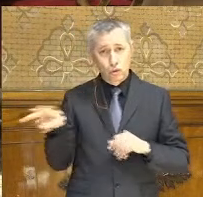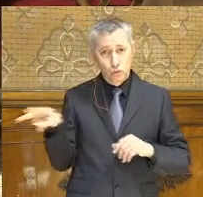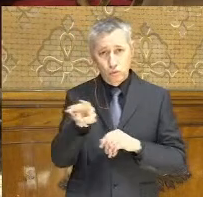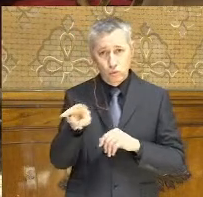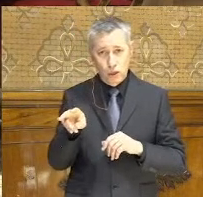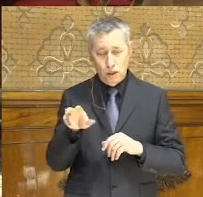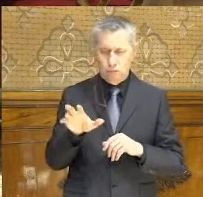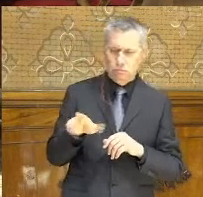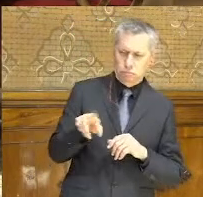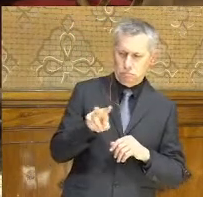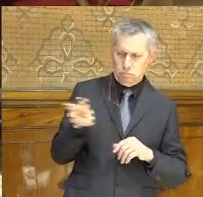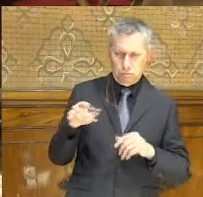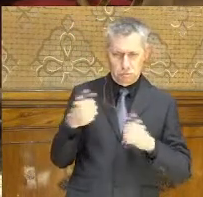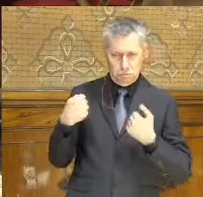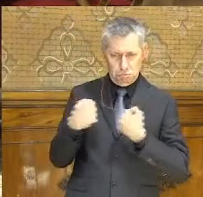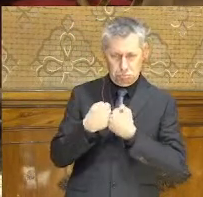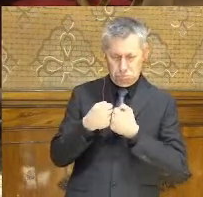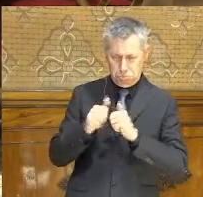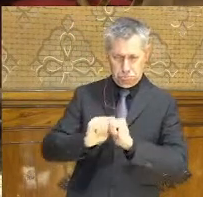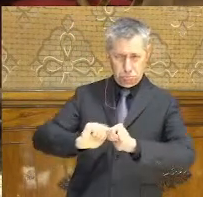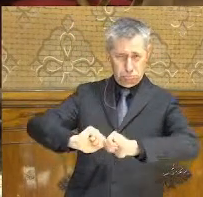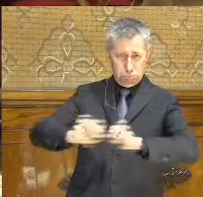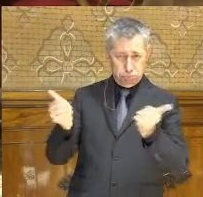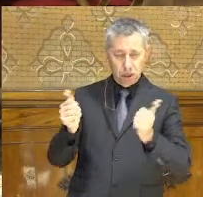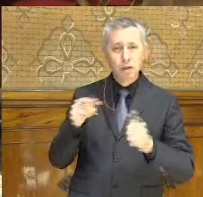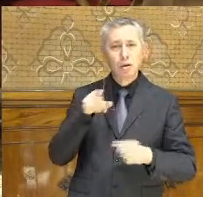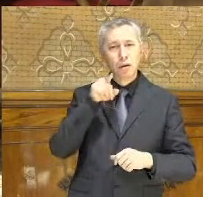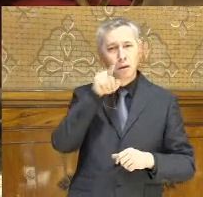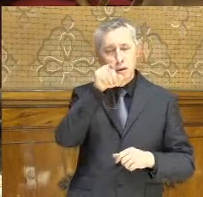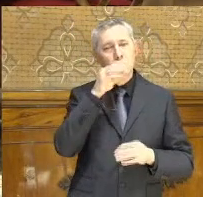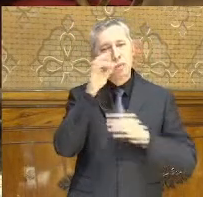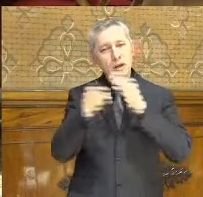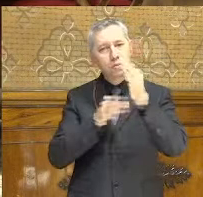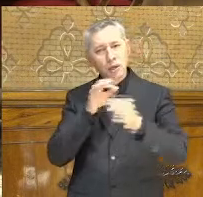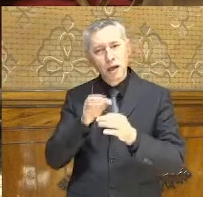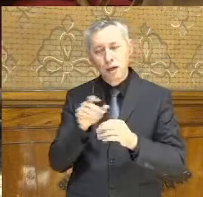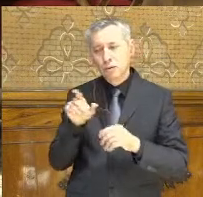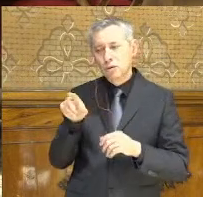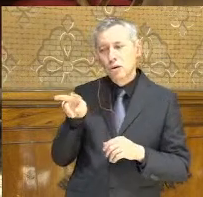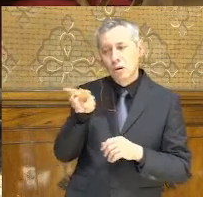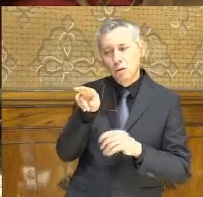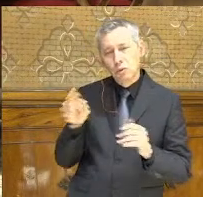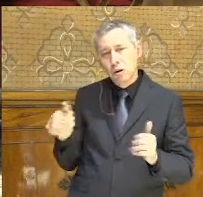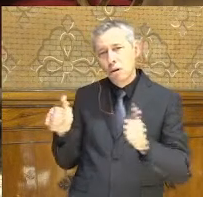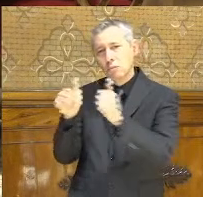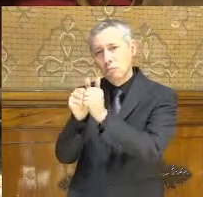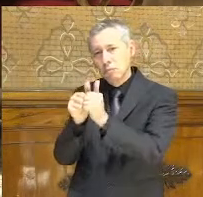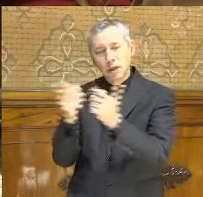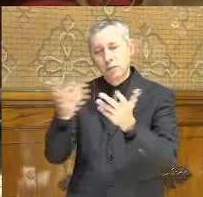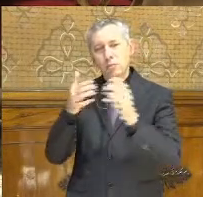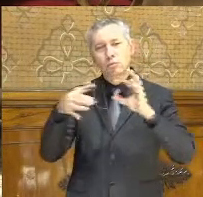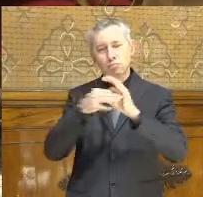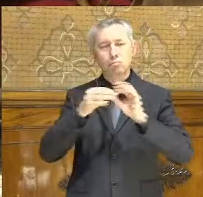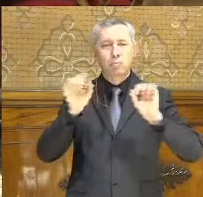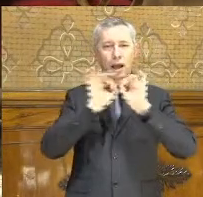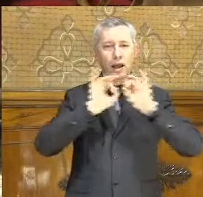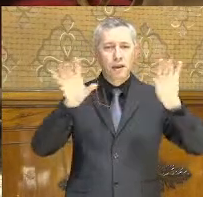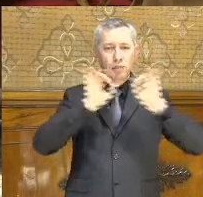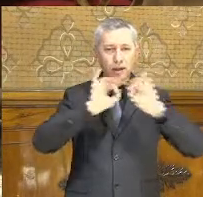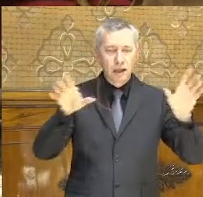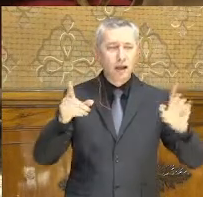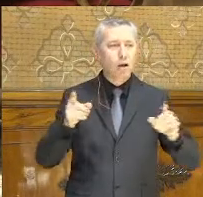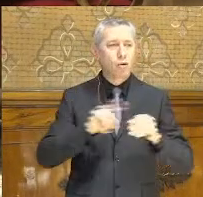one, you know, places freedom in the hands of God, really, the beginning. You know, God created man and